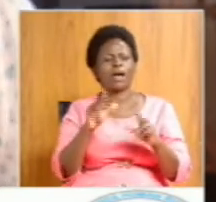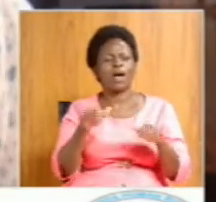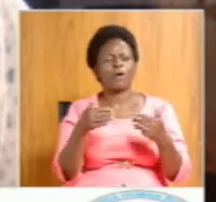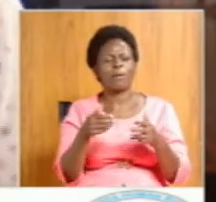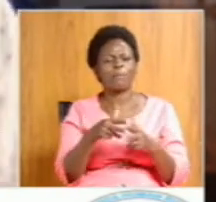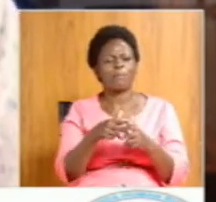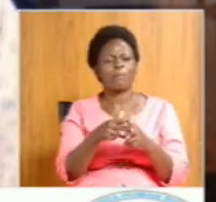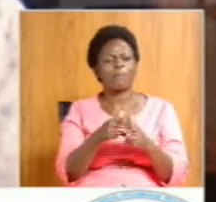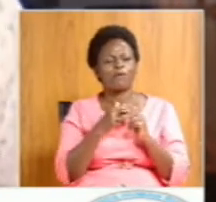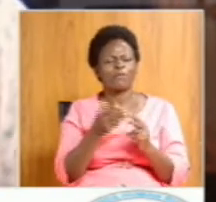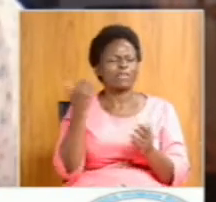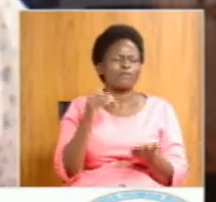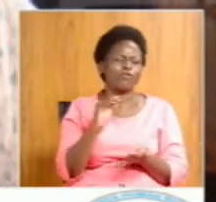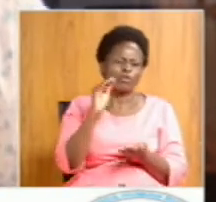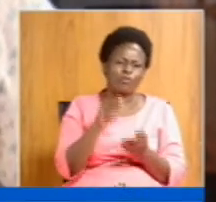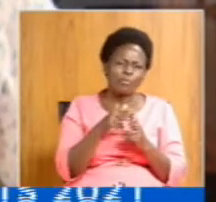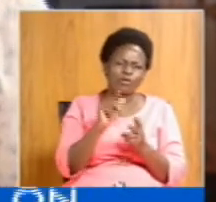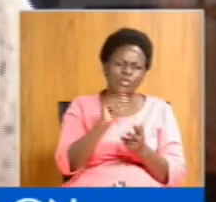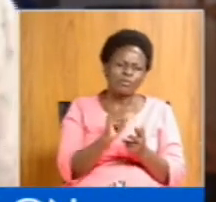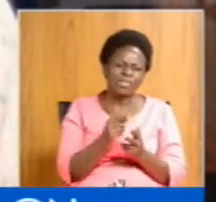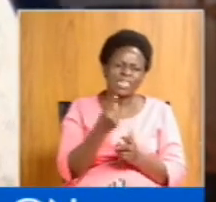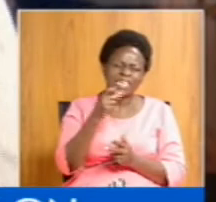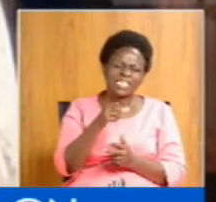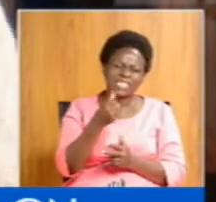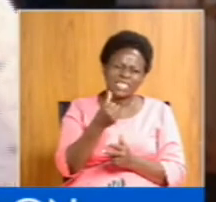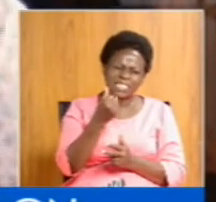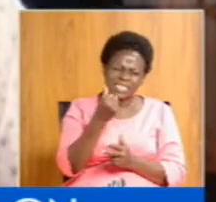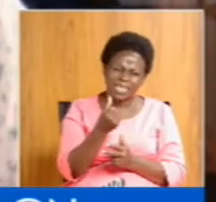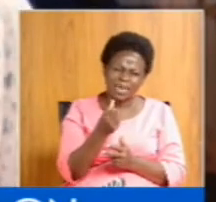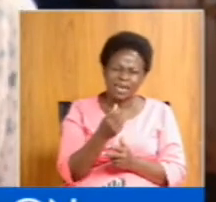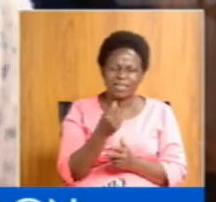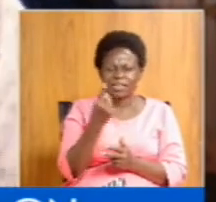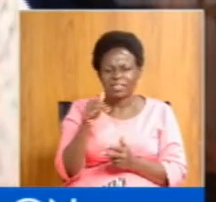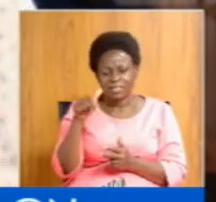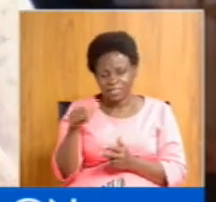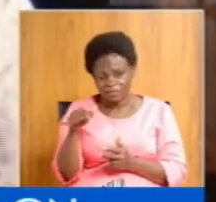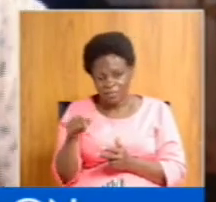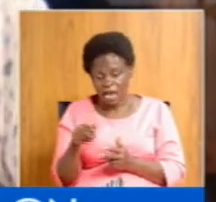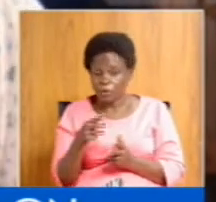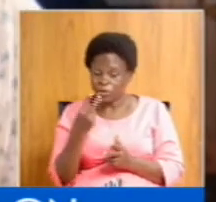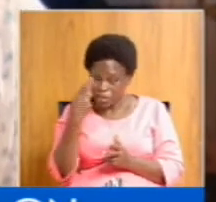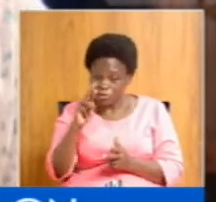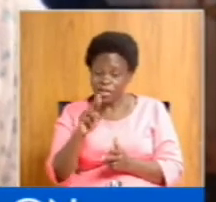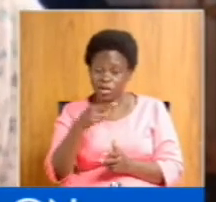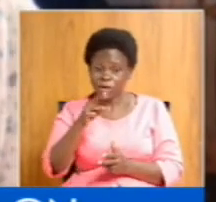borrowing was kept minimally in 1969 to 71 and we are flourishing are we on the right track by